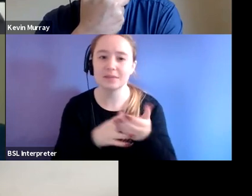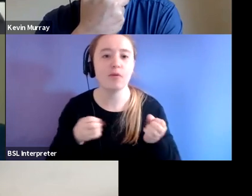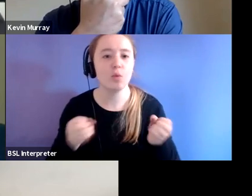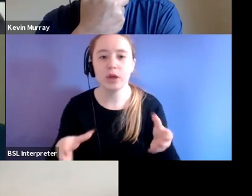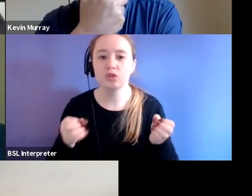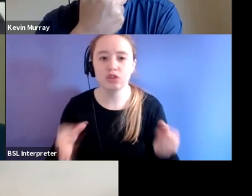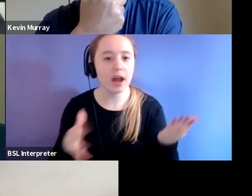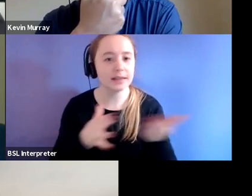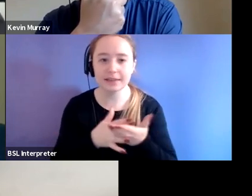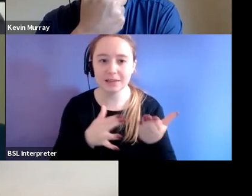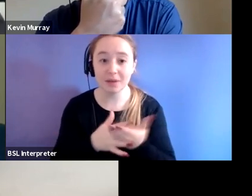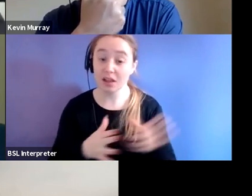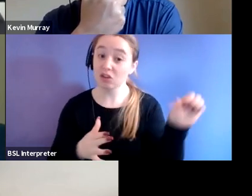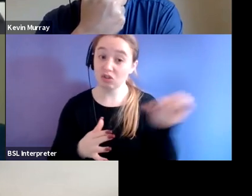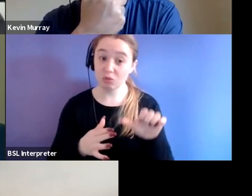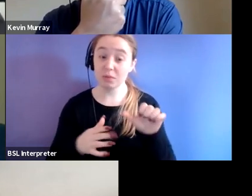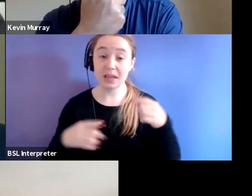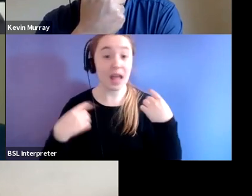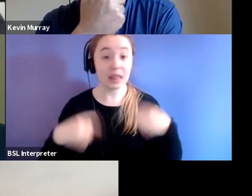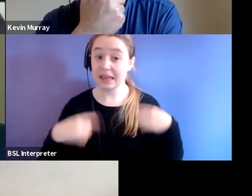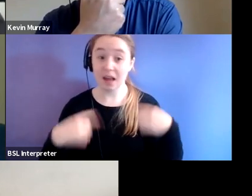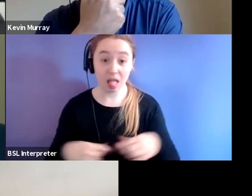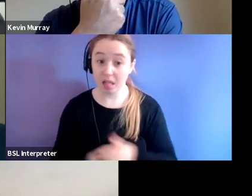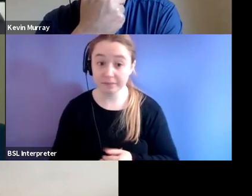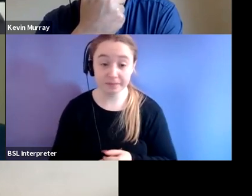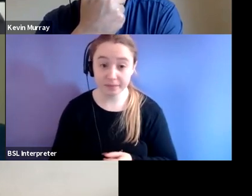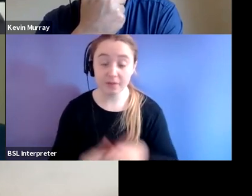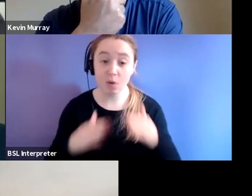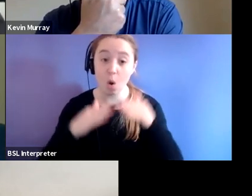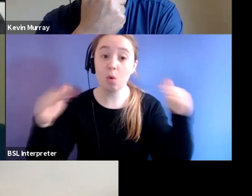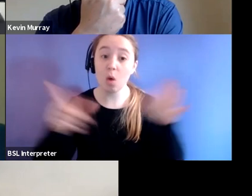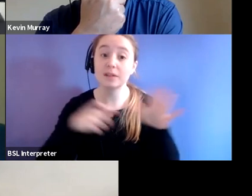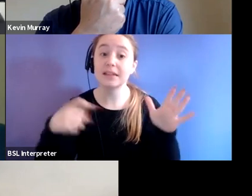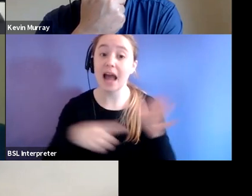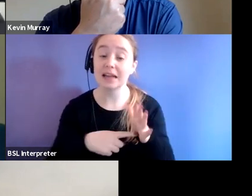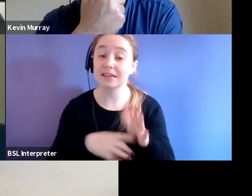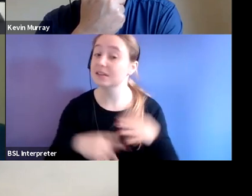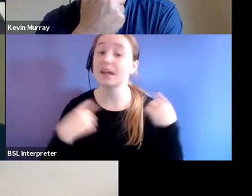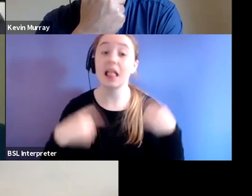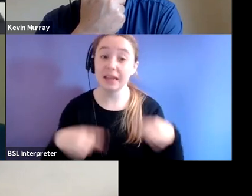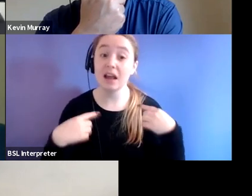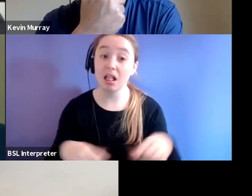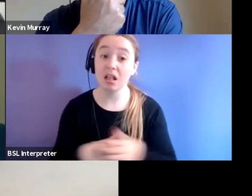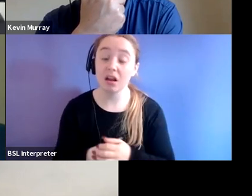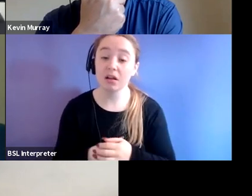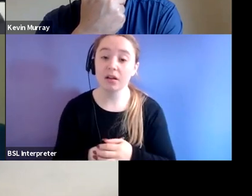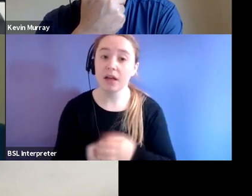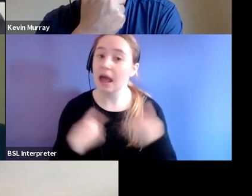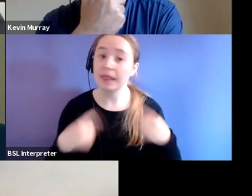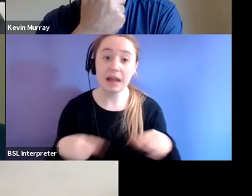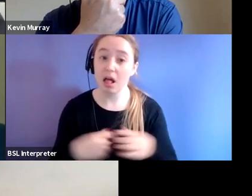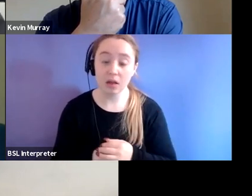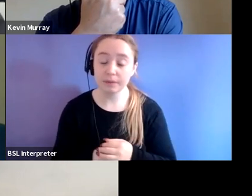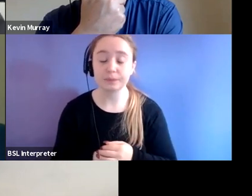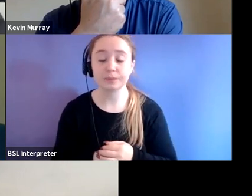That should be illegal under the Equality Act. And I just wanted to make the other